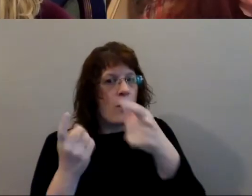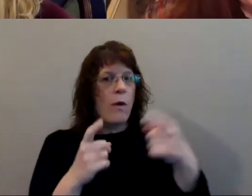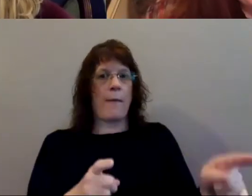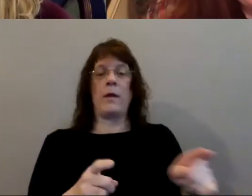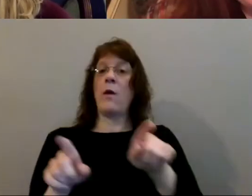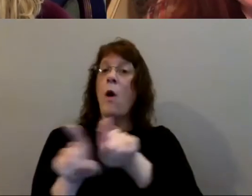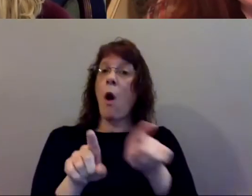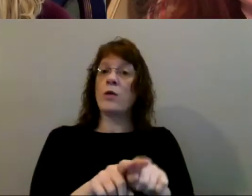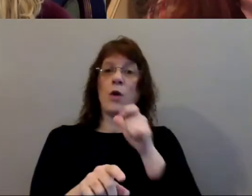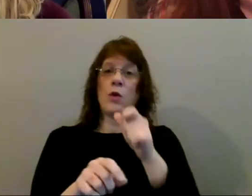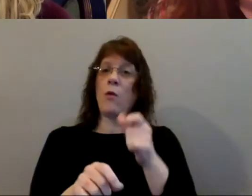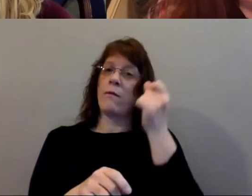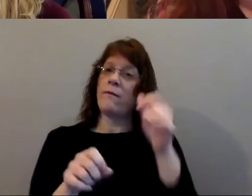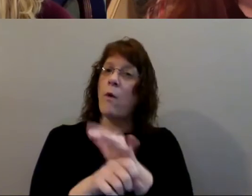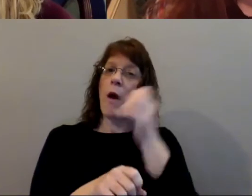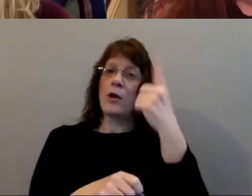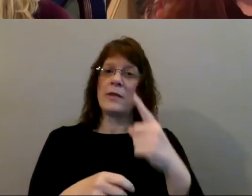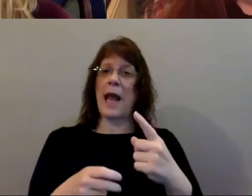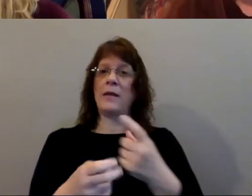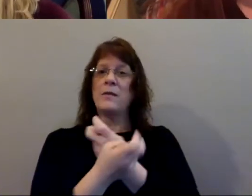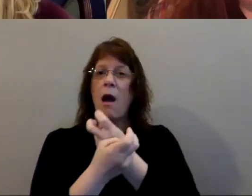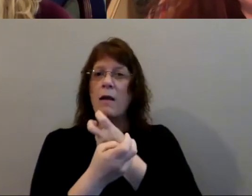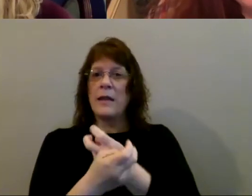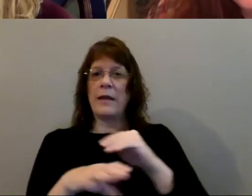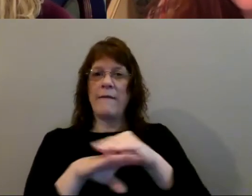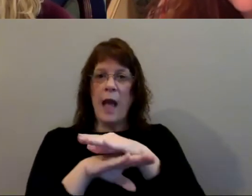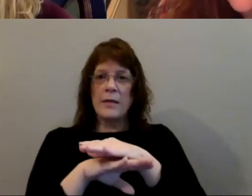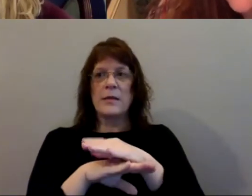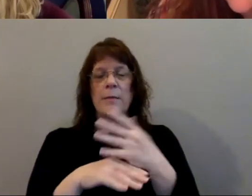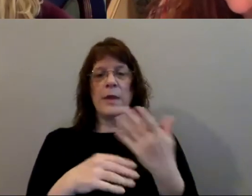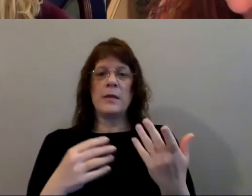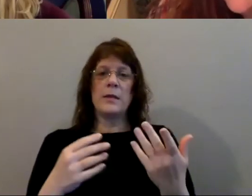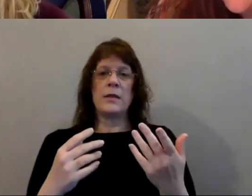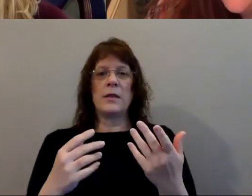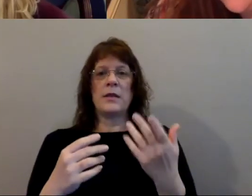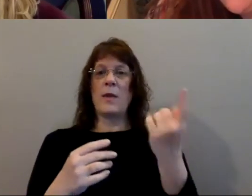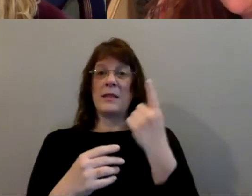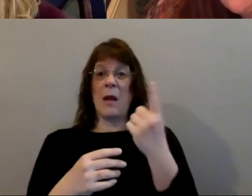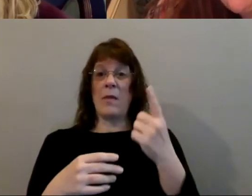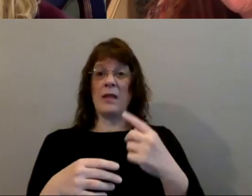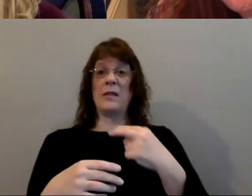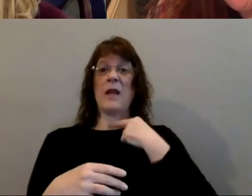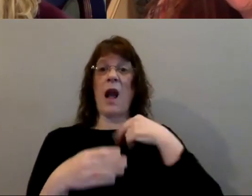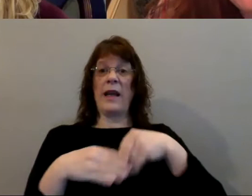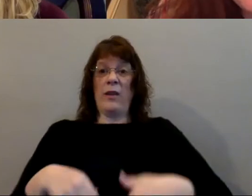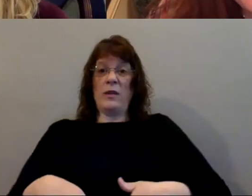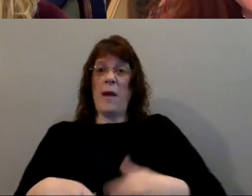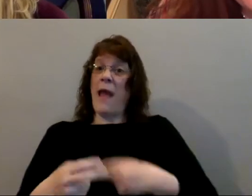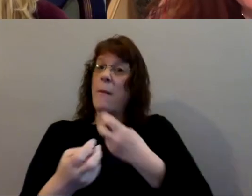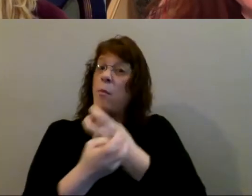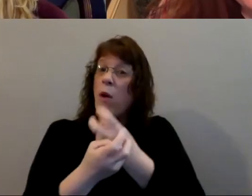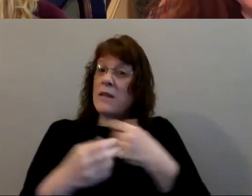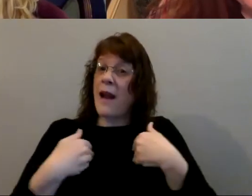understand the toxic effects of, like, beyond just like physically getting lodged in something's stomach. Is it poisoning the animal? We're